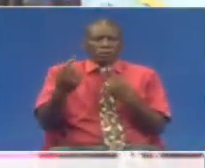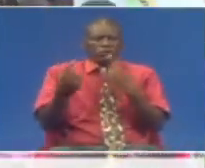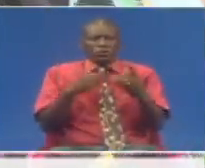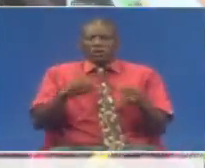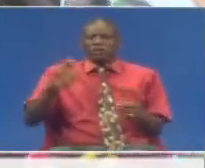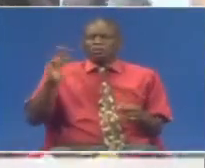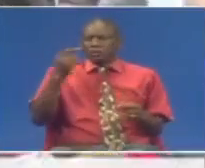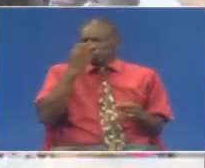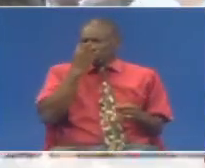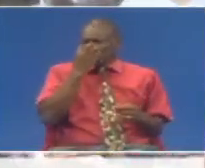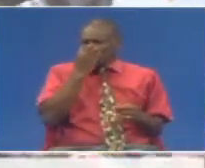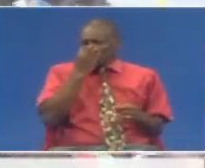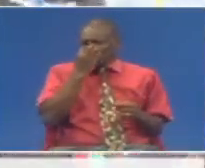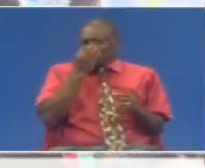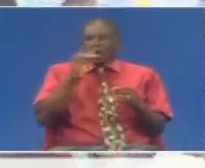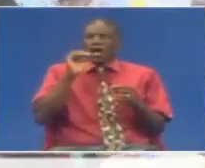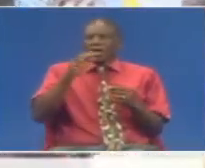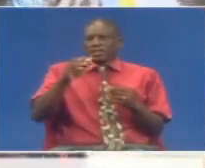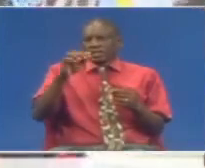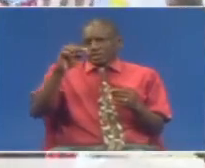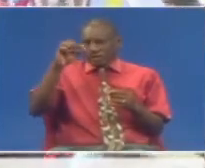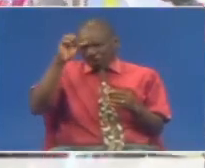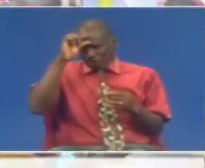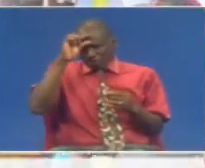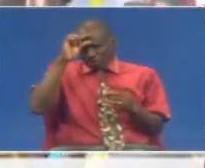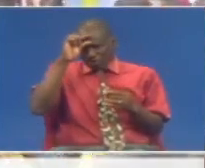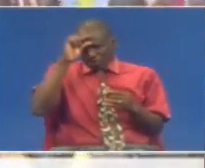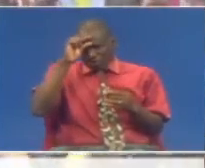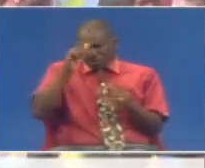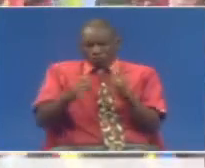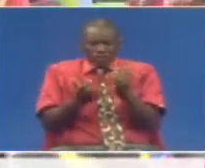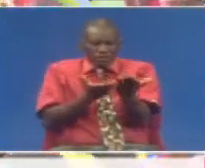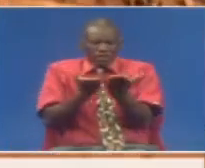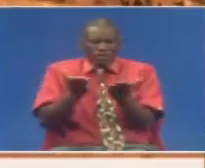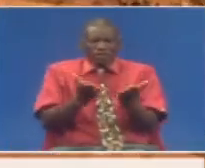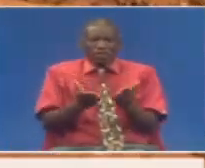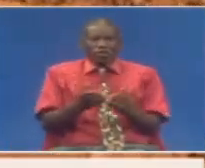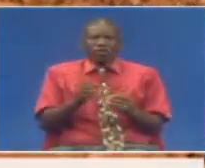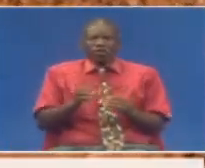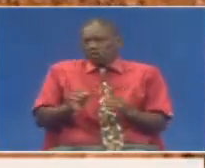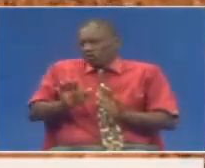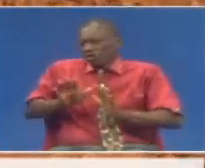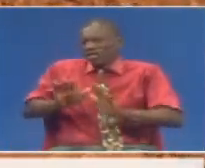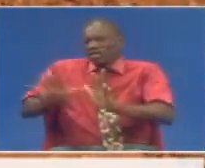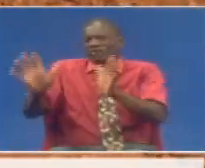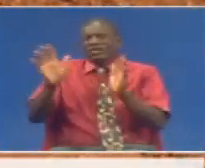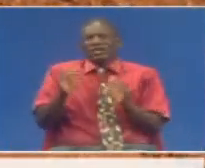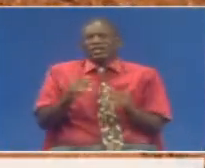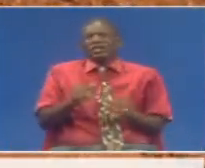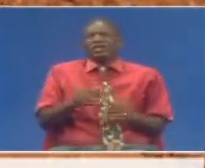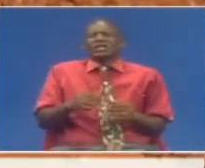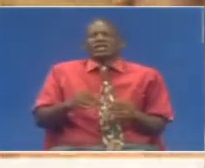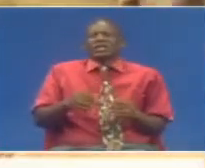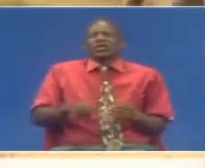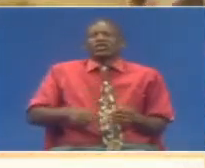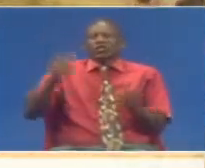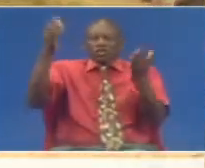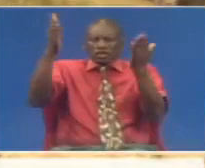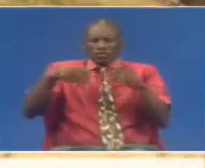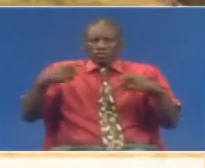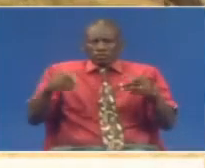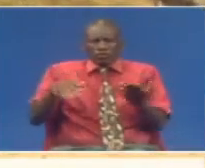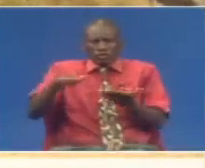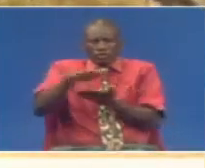Ruto called out the government he served in for letting the people of that region down on their basic human right